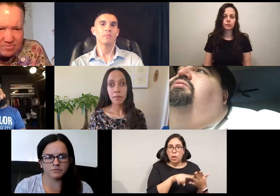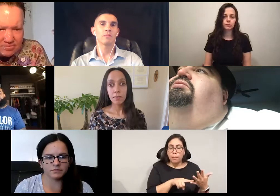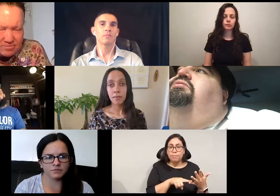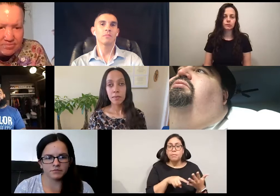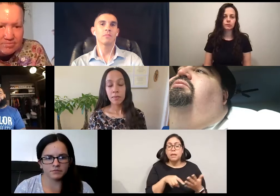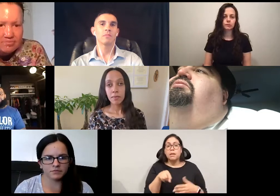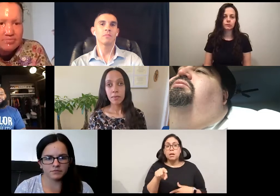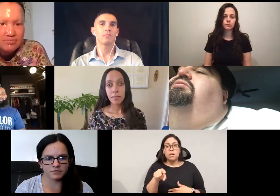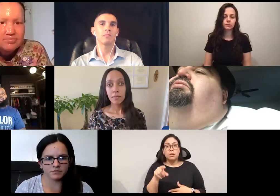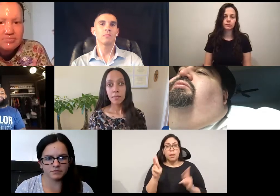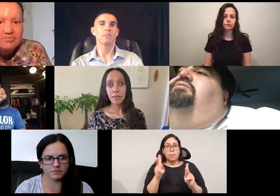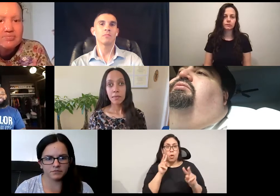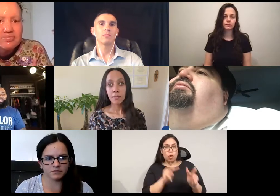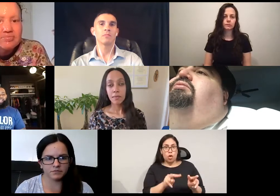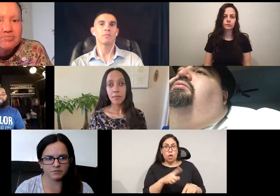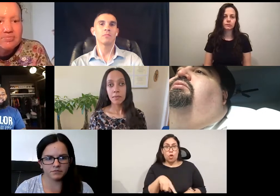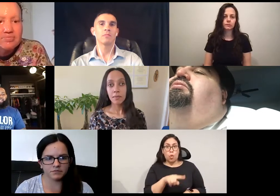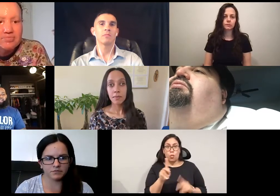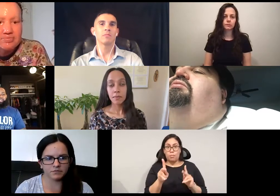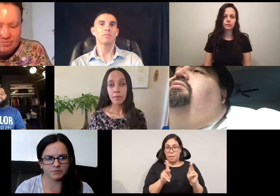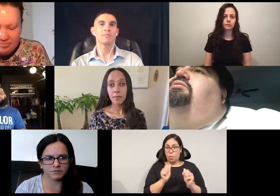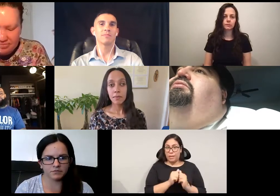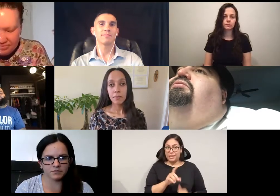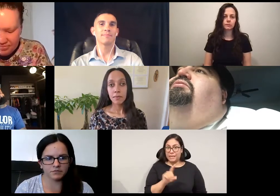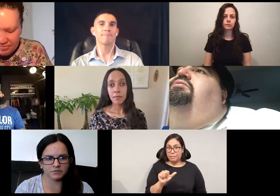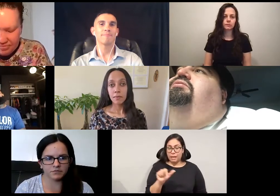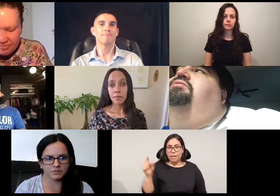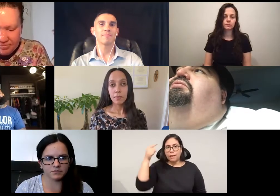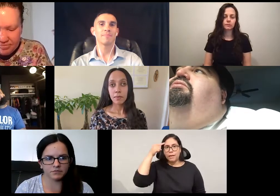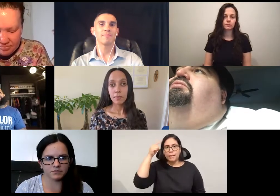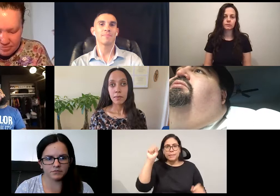are looking at those with disabilities, they're just